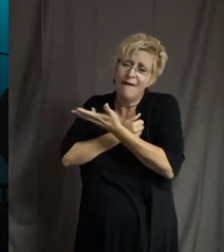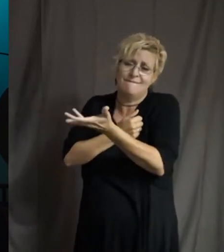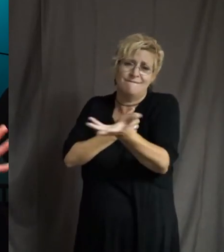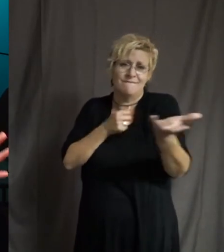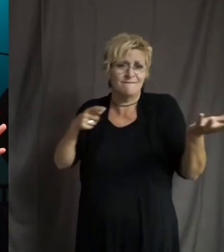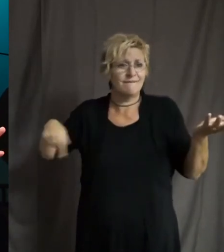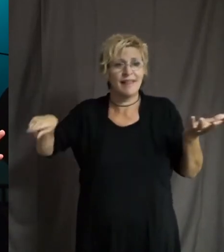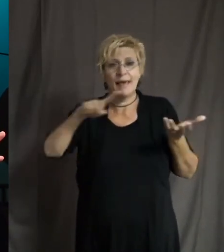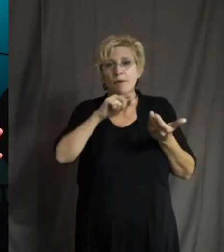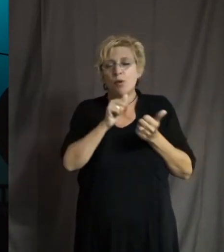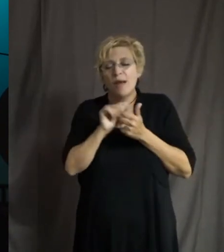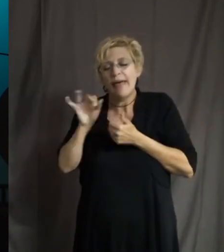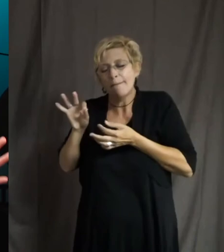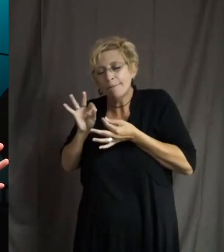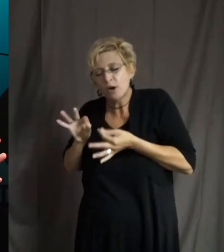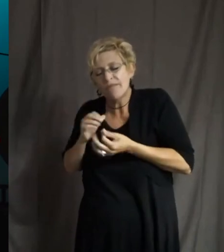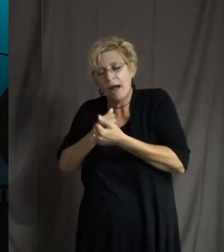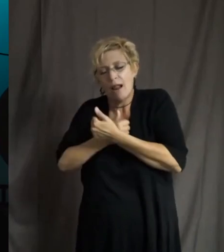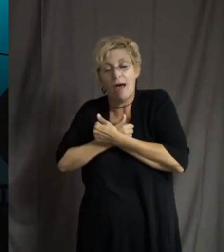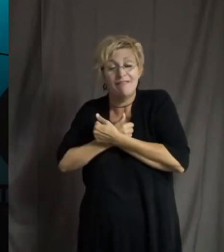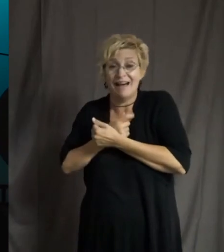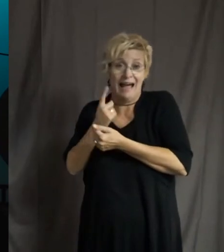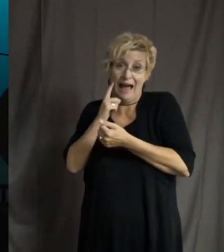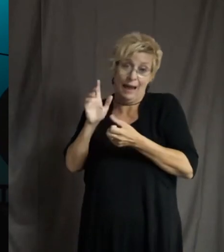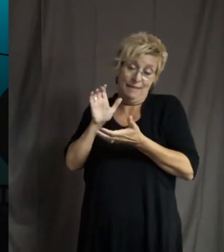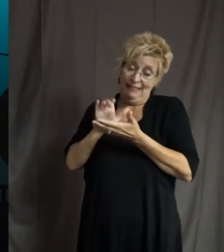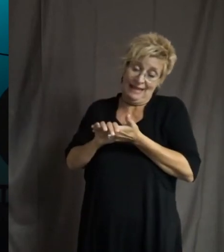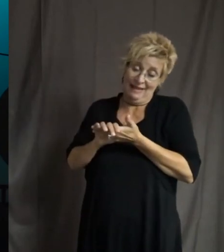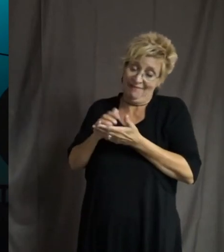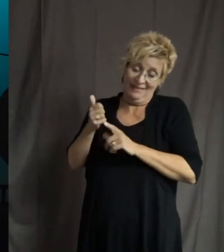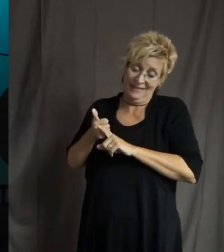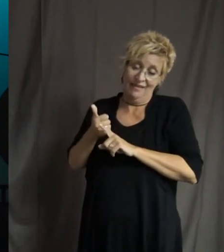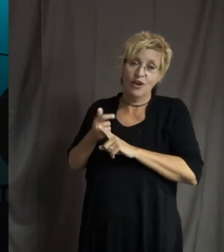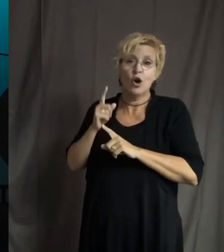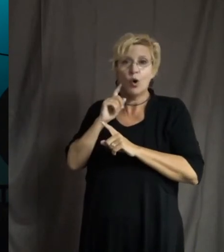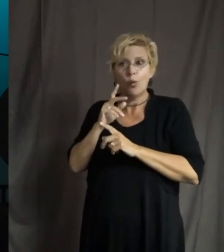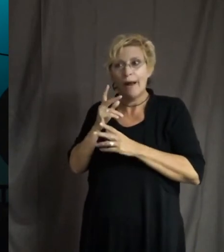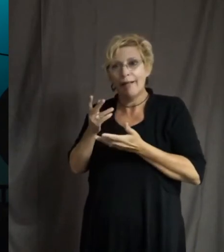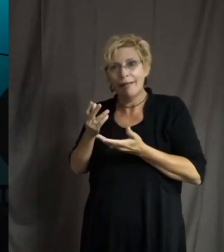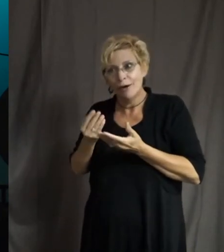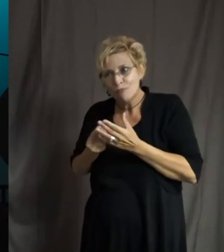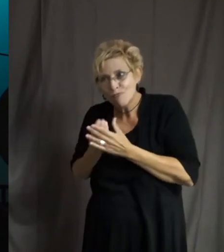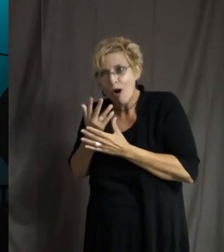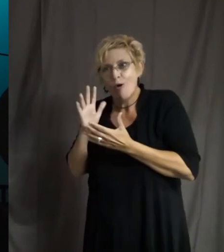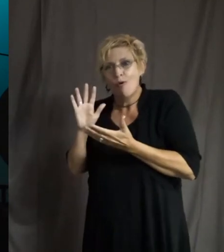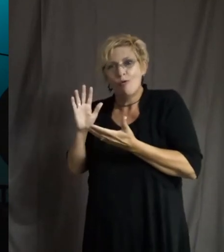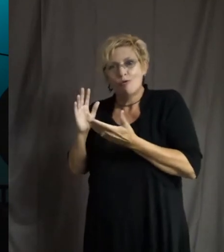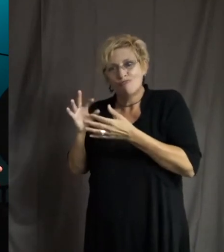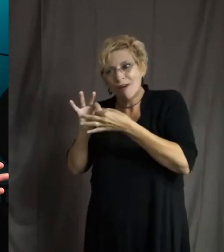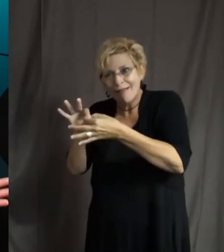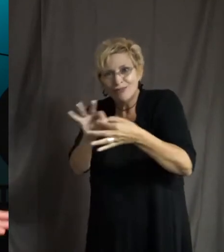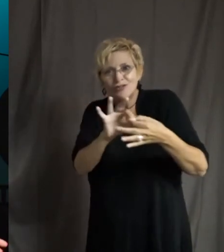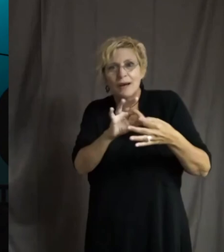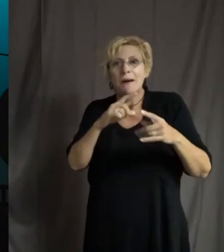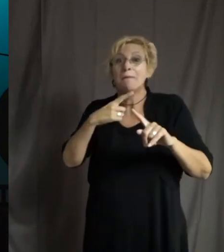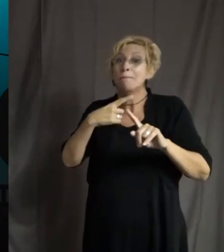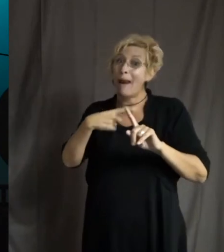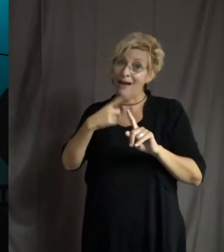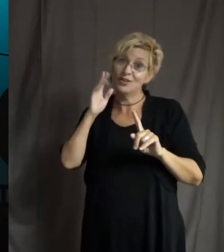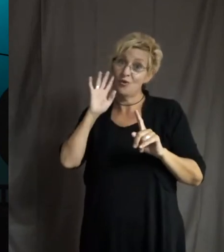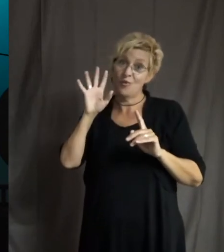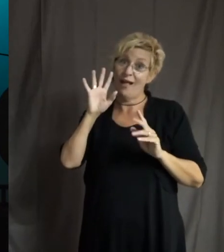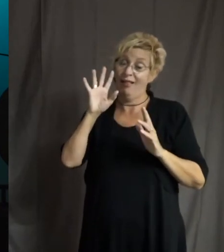are around you with that perfect love, what I believe wholeheartedly is not only will it nurture